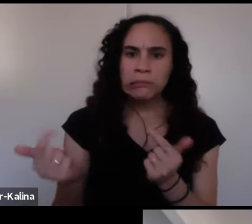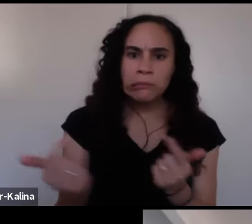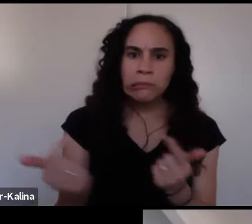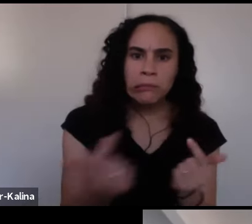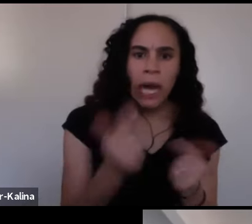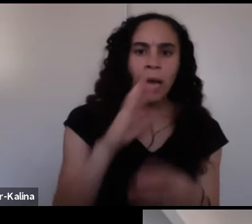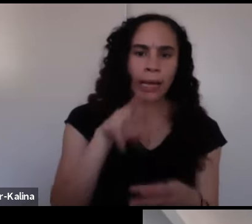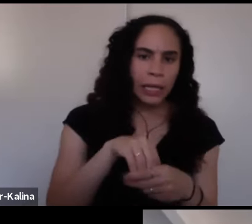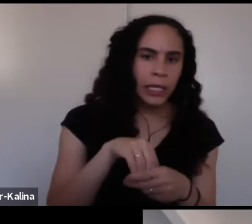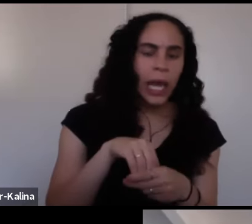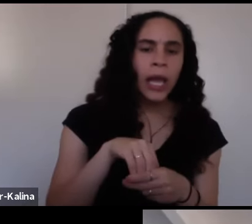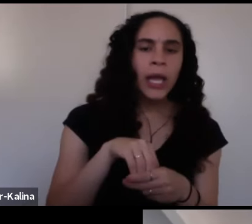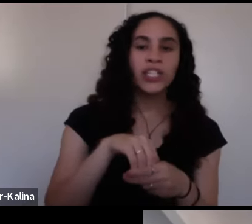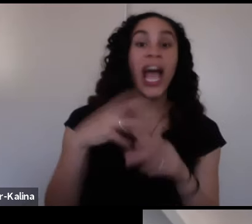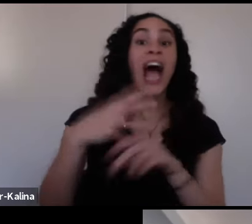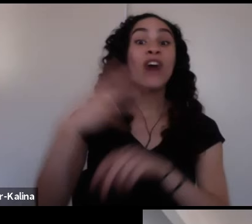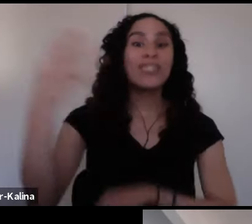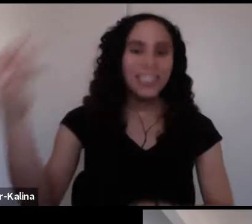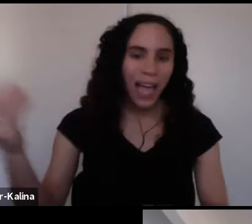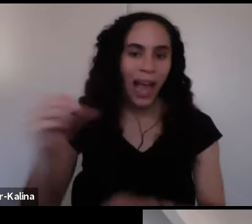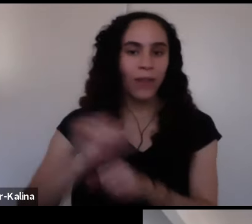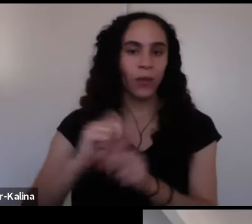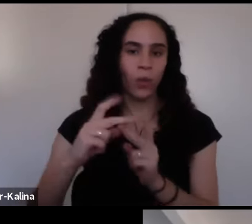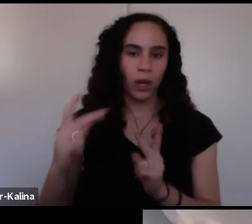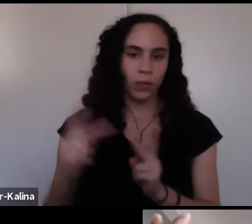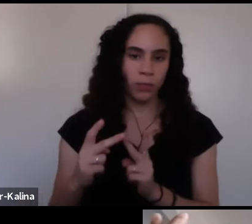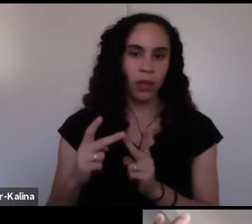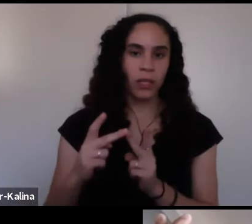and communities to take action?